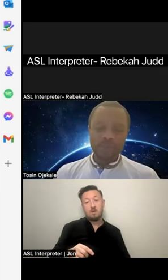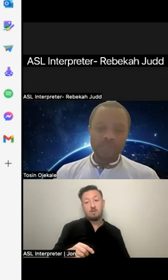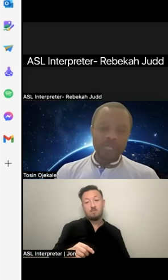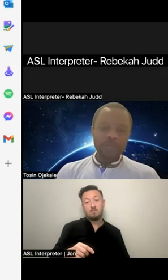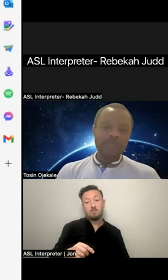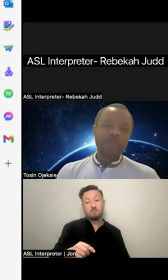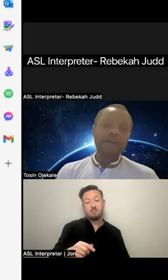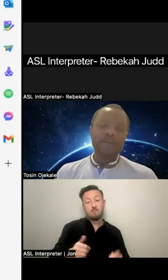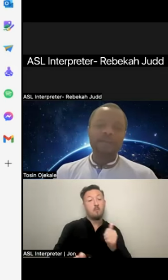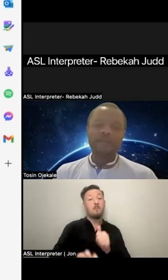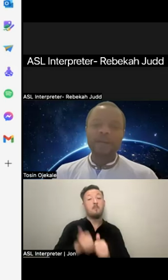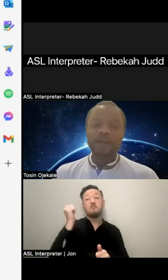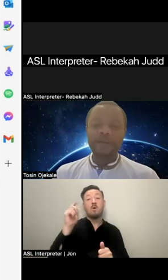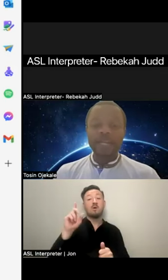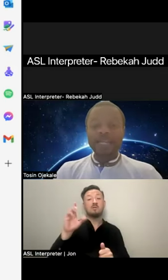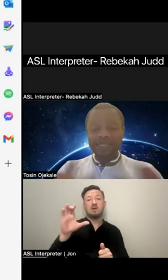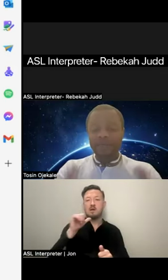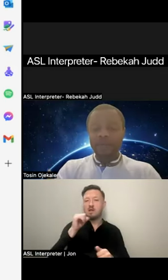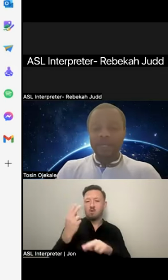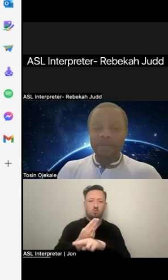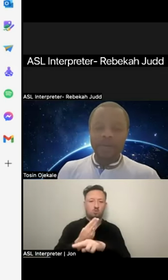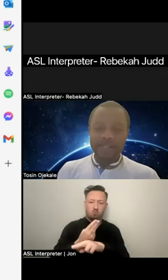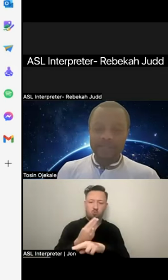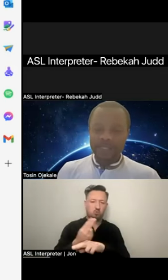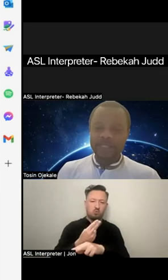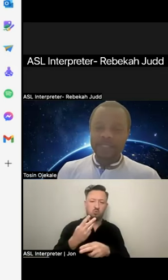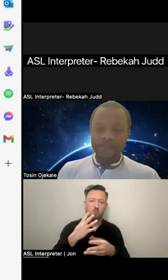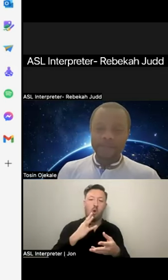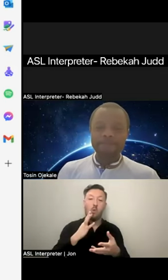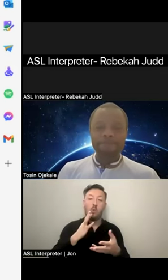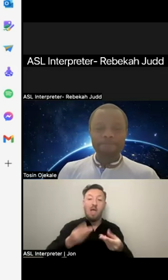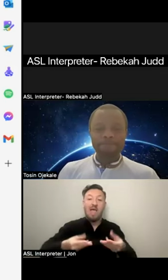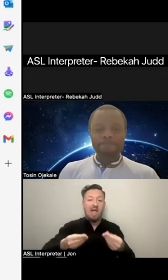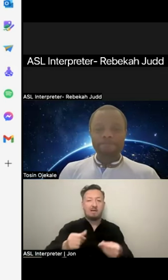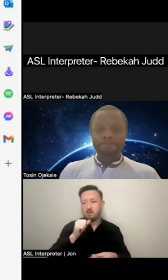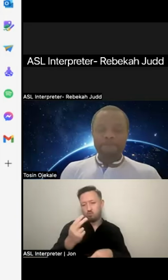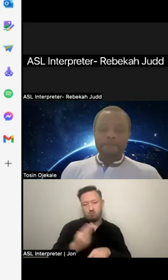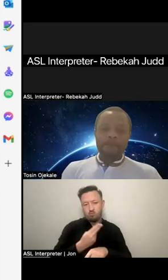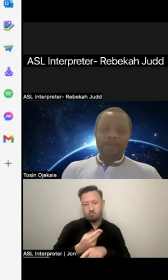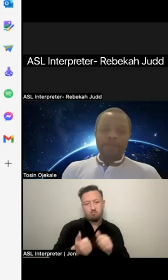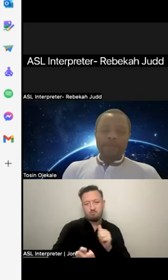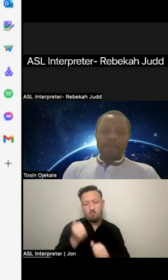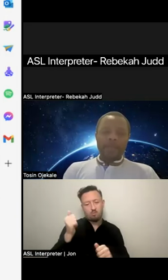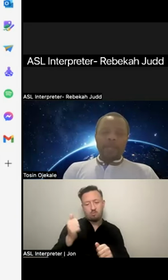will not use liquid to fight fire. That's for the rack spaces.